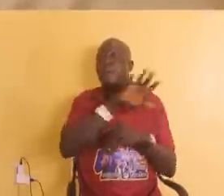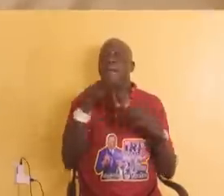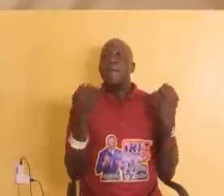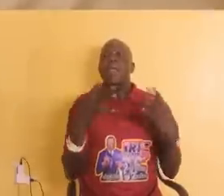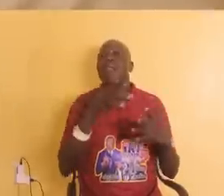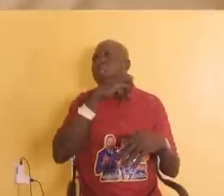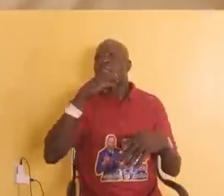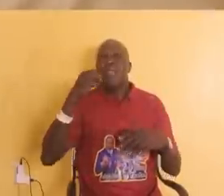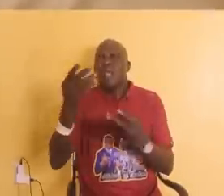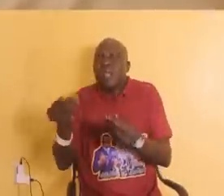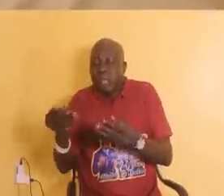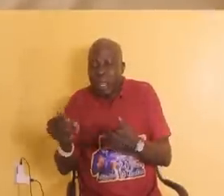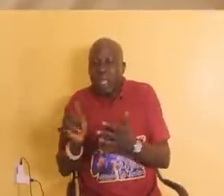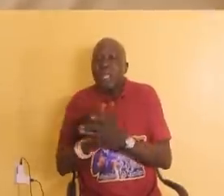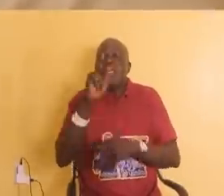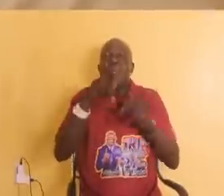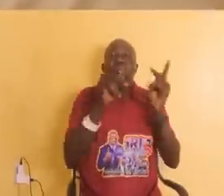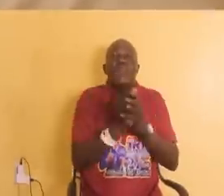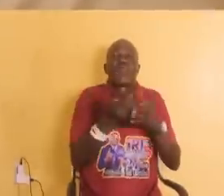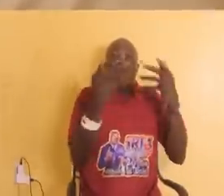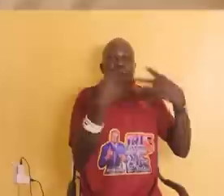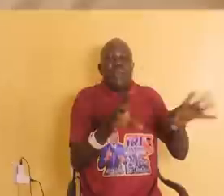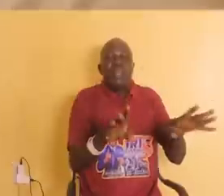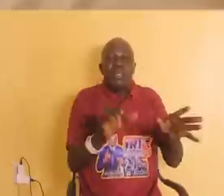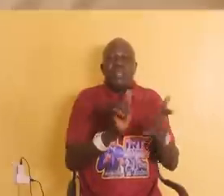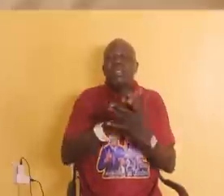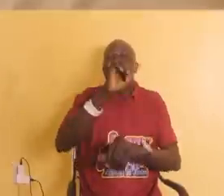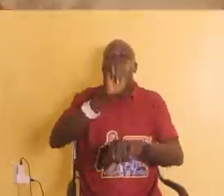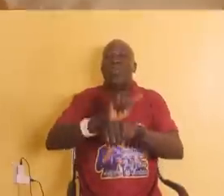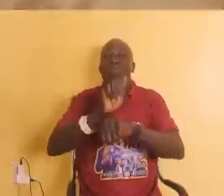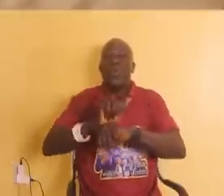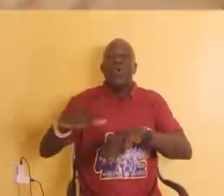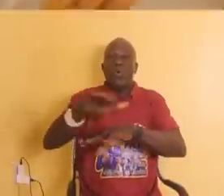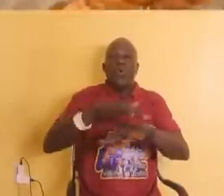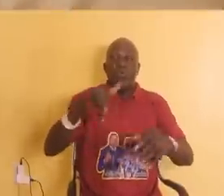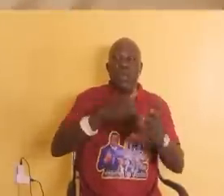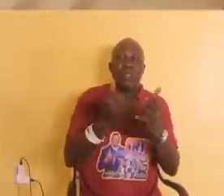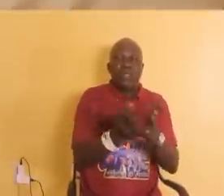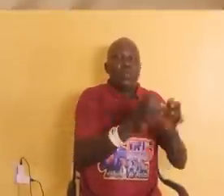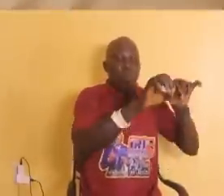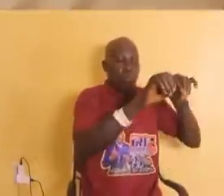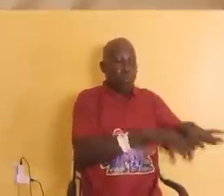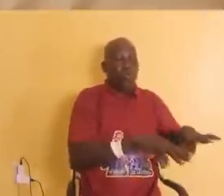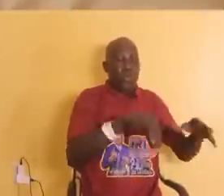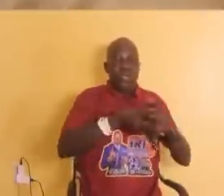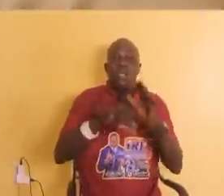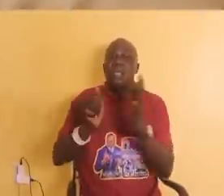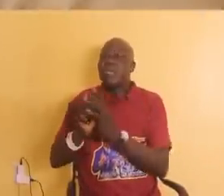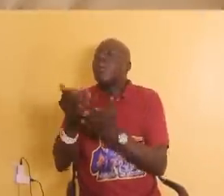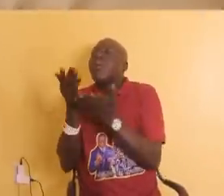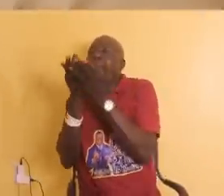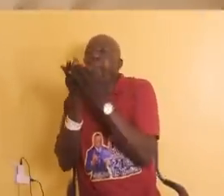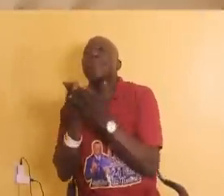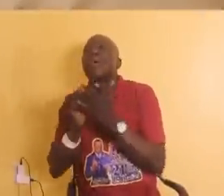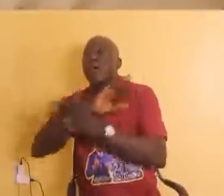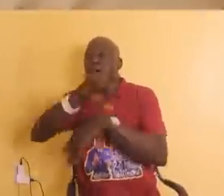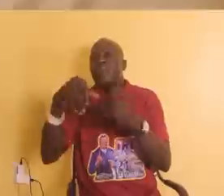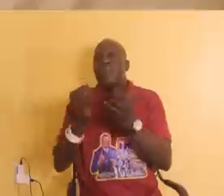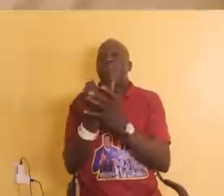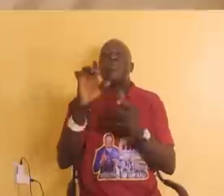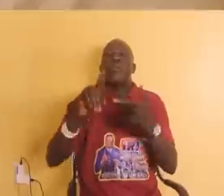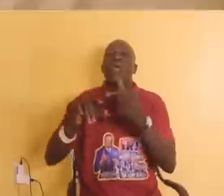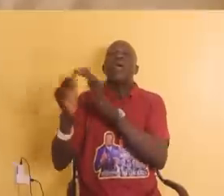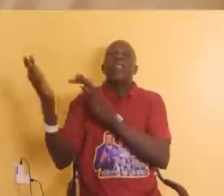of fertile lands that they finish work over the earth. They will pour it on ground and blow it to